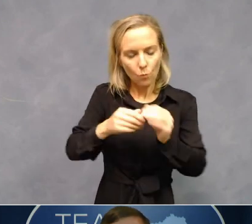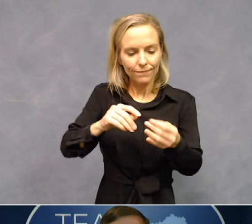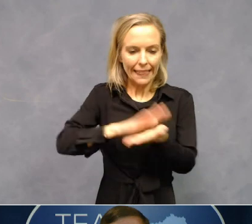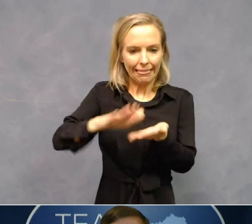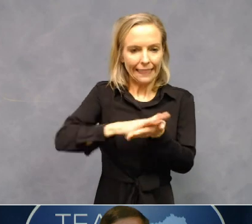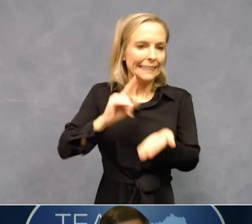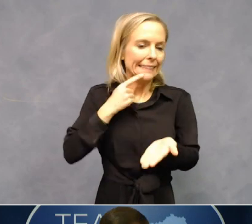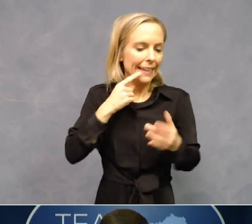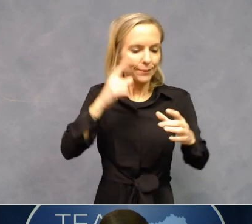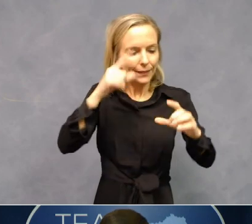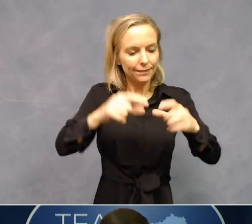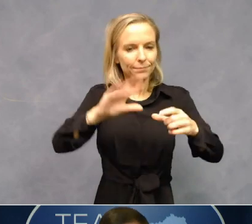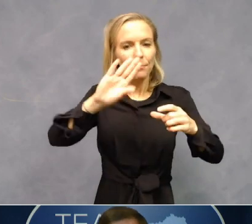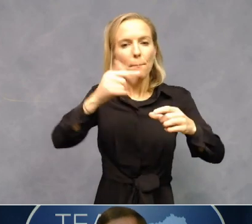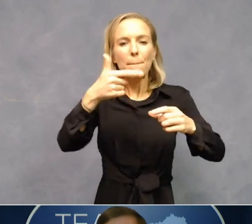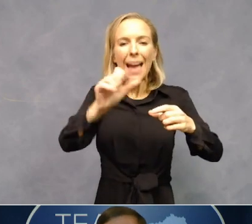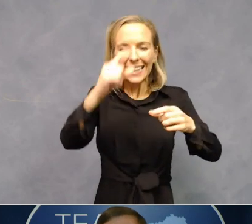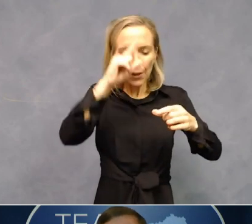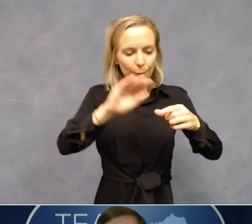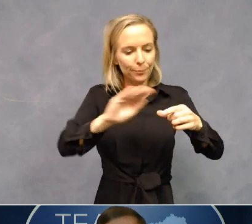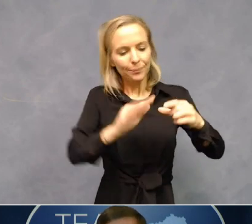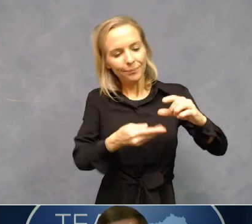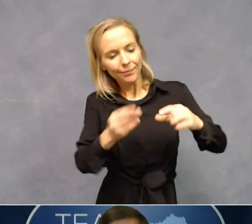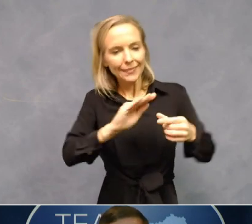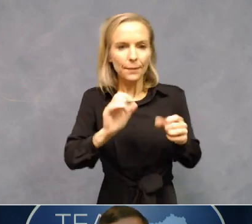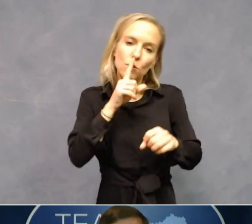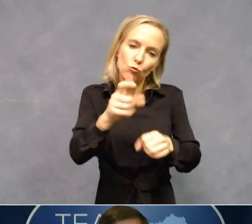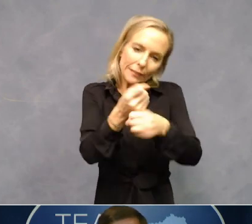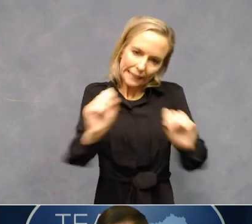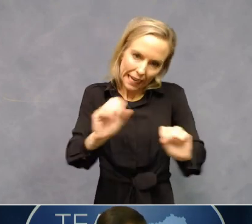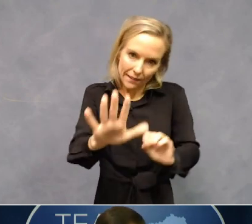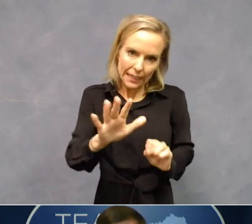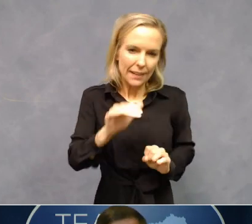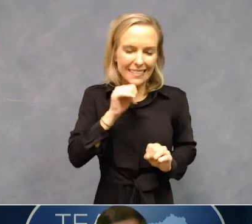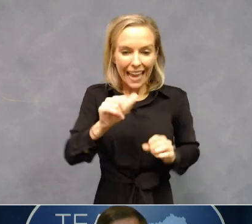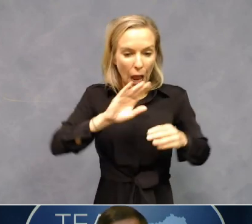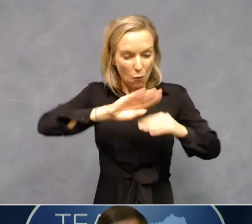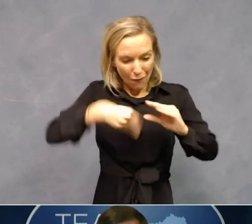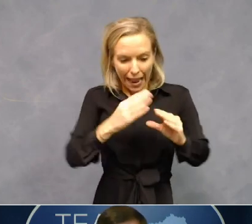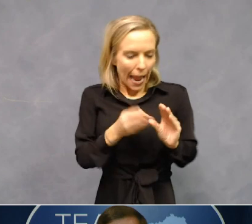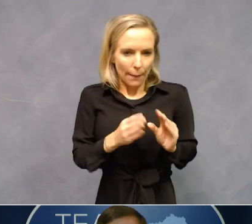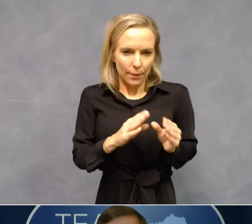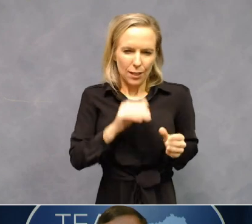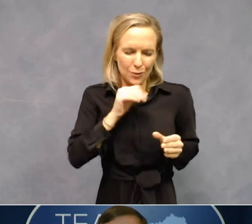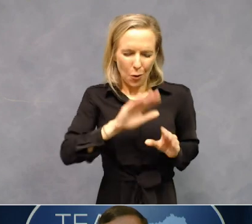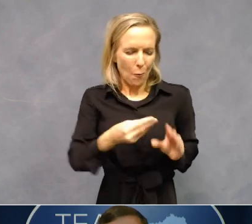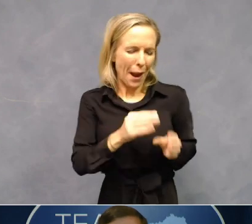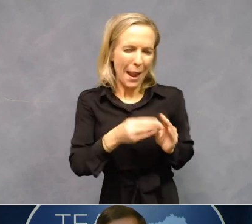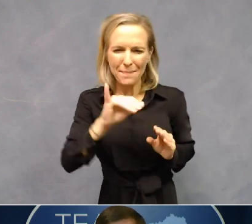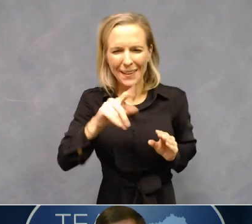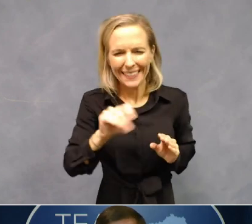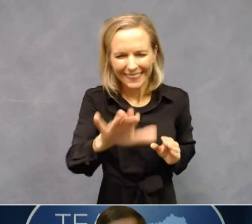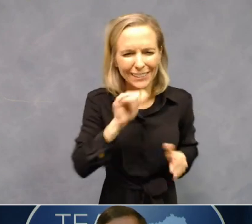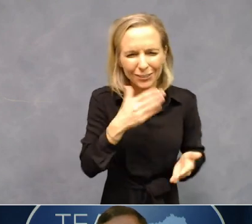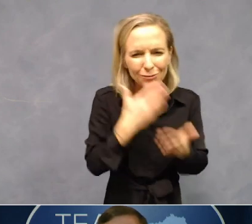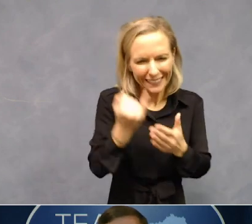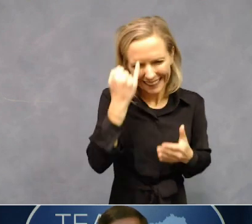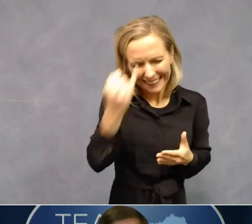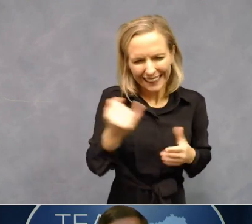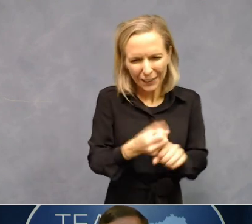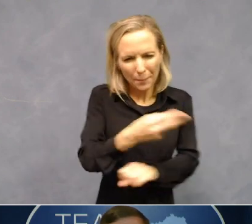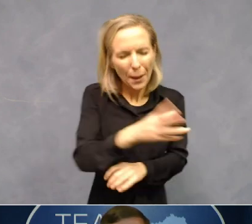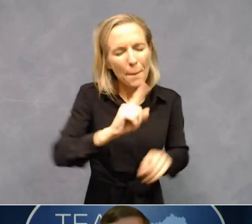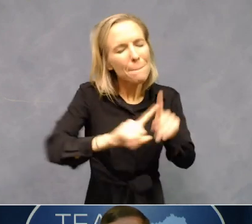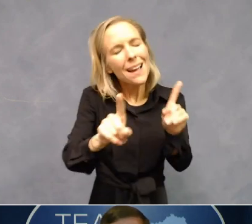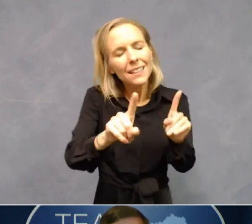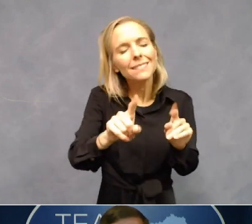to make sure that it is safe. Obviously, if it's not wrapped, don't wipe it. That's not a good idea, but please take